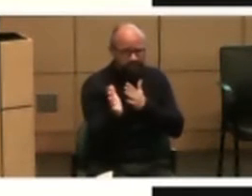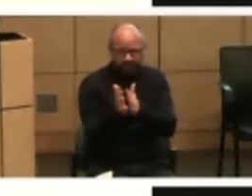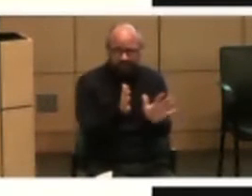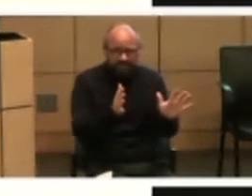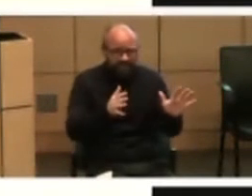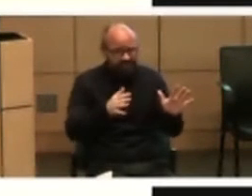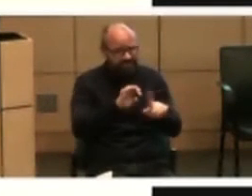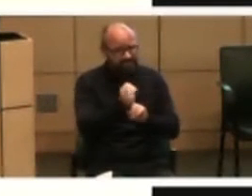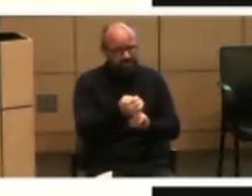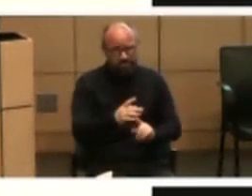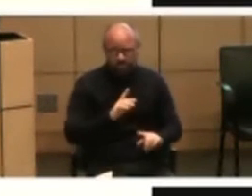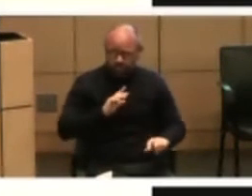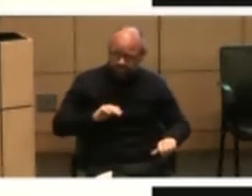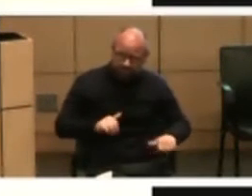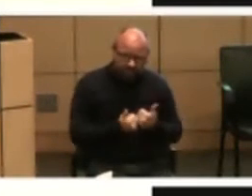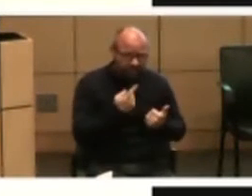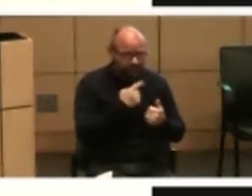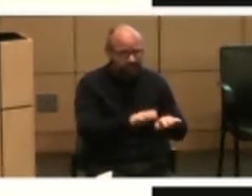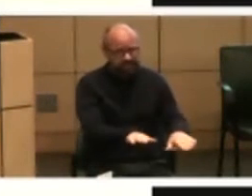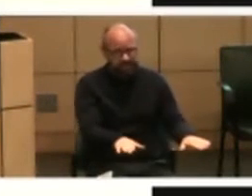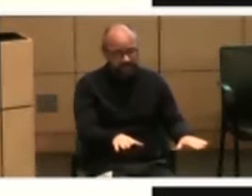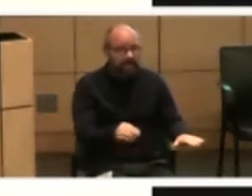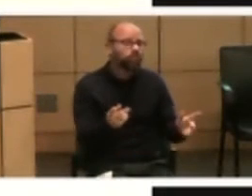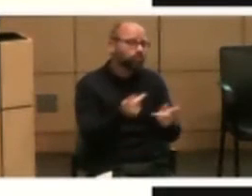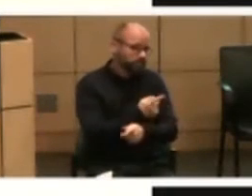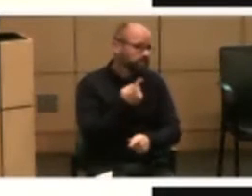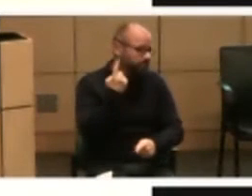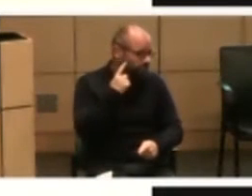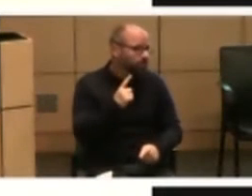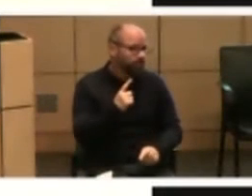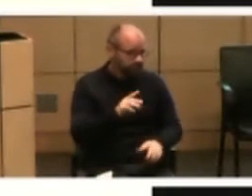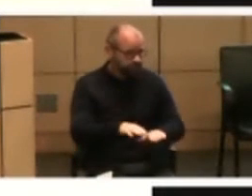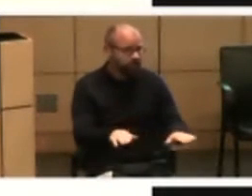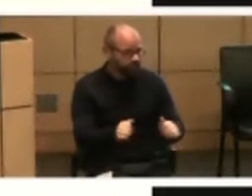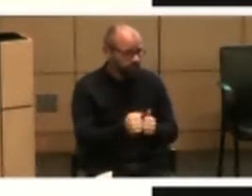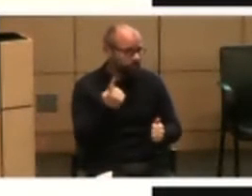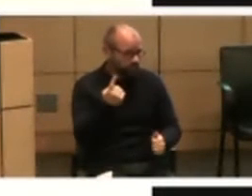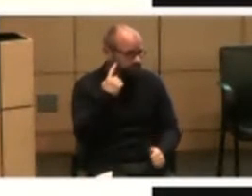for children with unilateral hearing loss, I would predict. Okay.